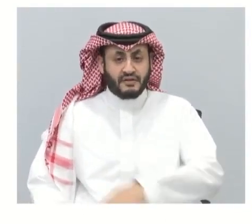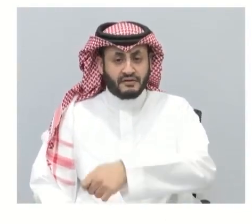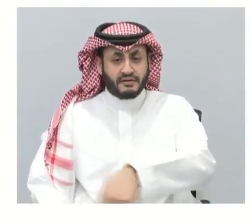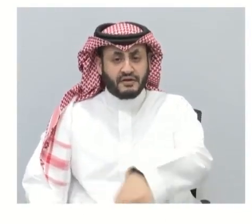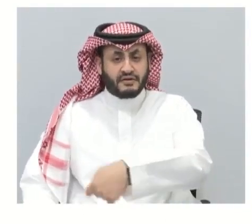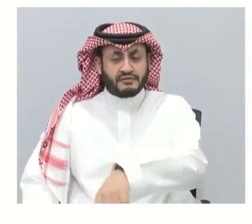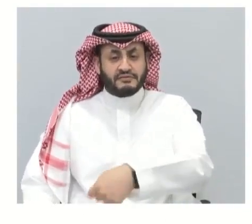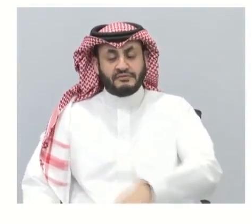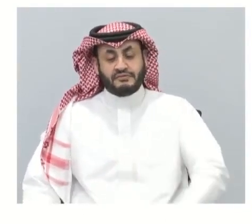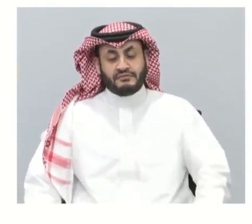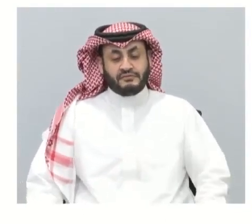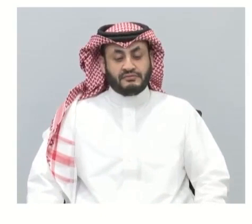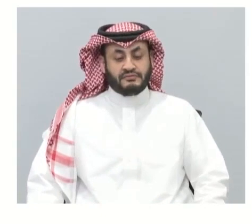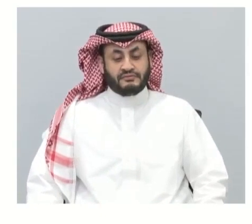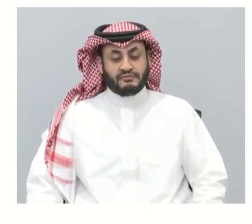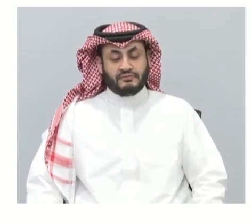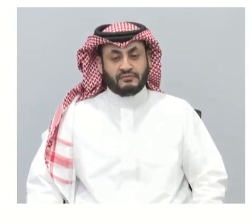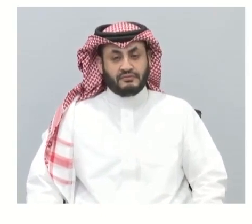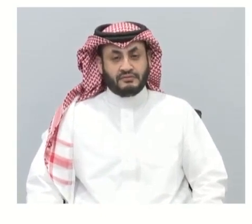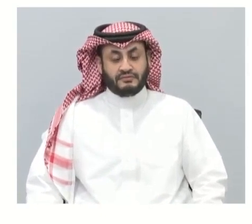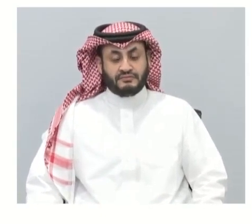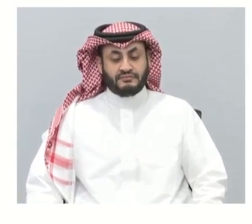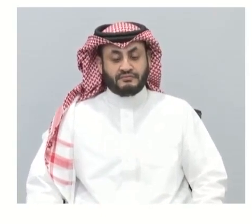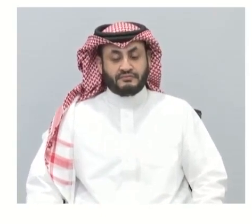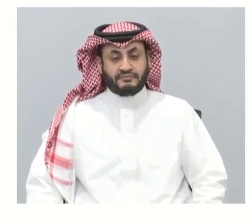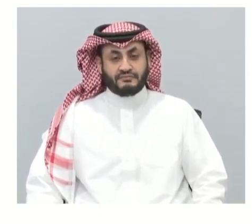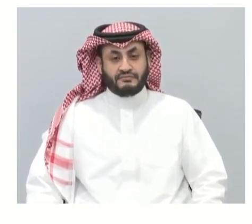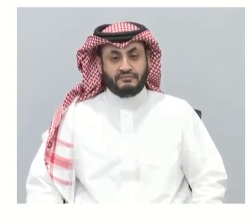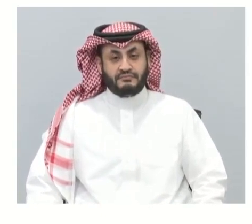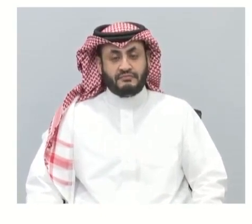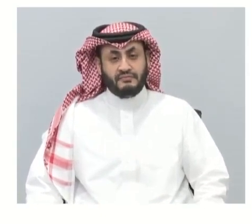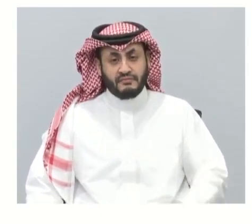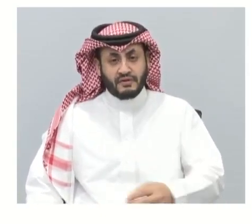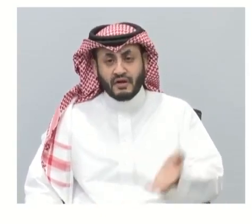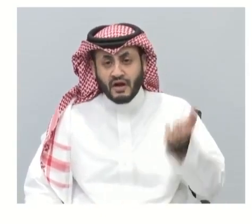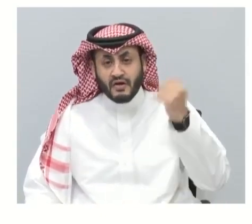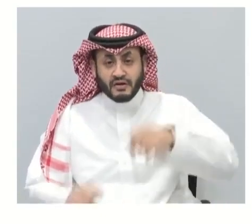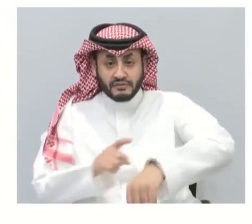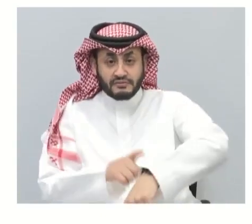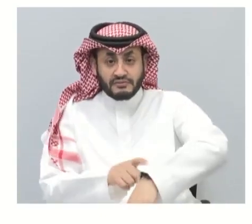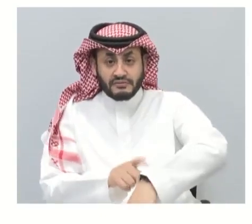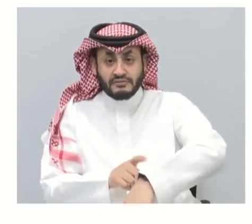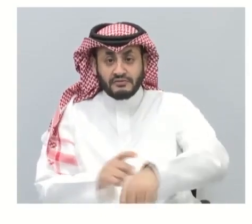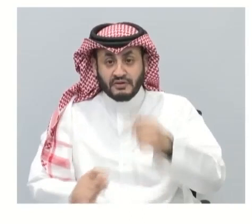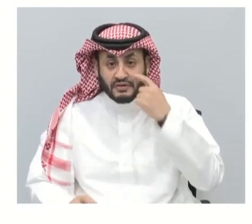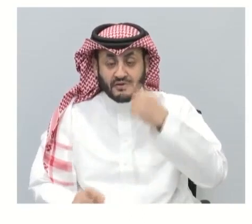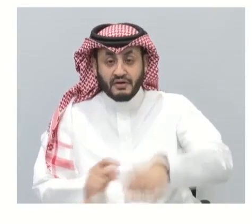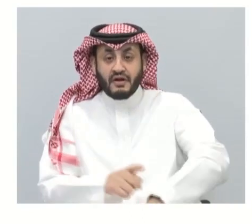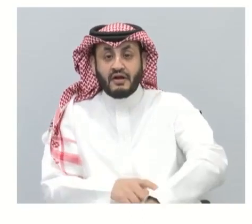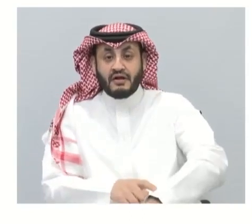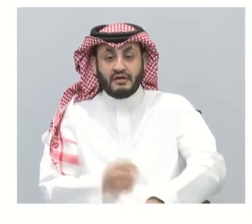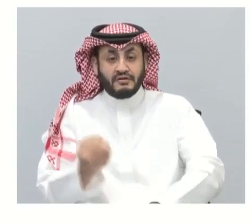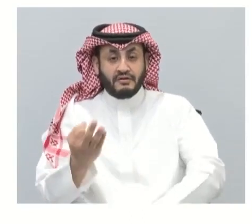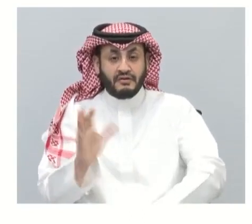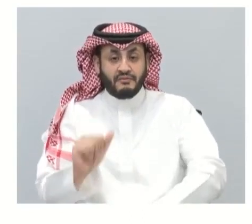house. Have you been cleaning the house? She will answer, I have been cleaning the house for an hour.